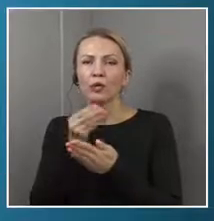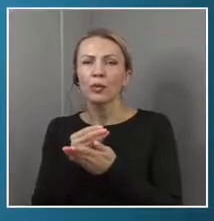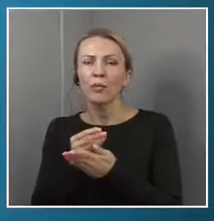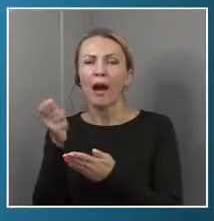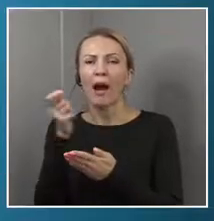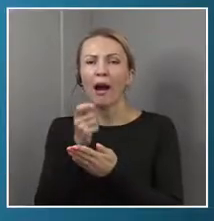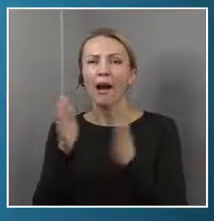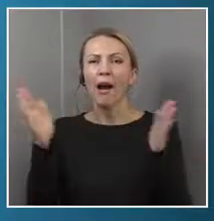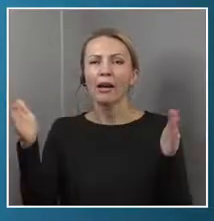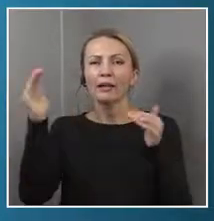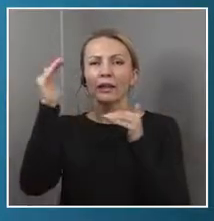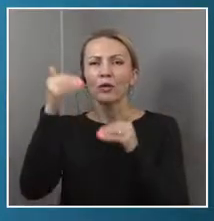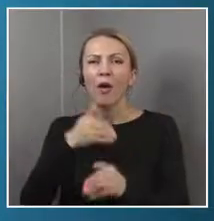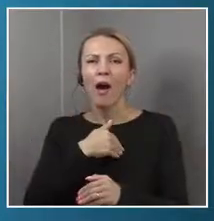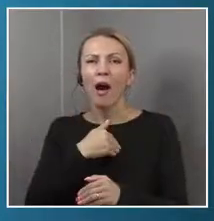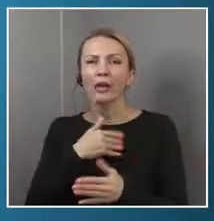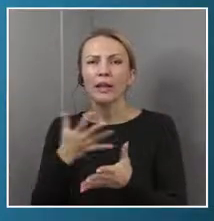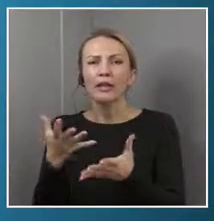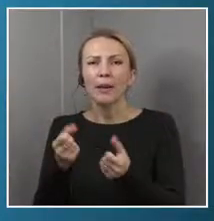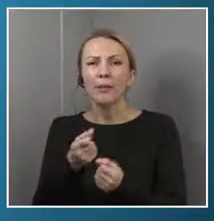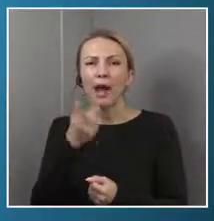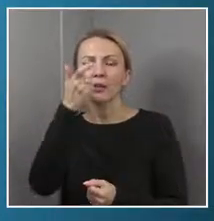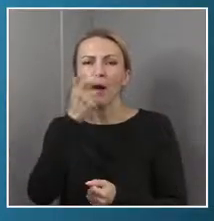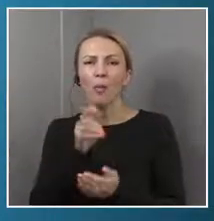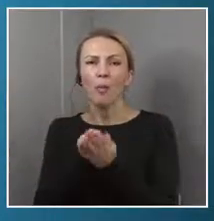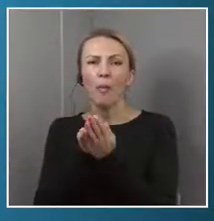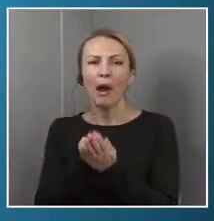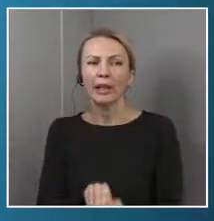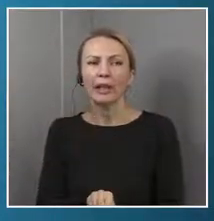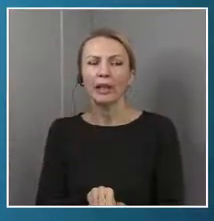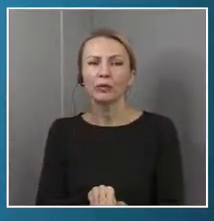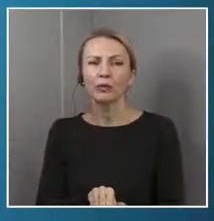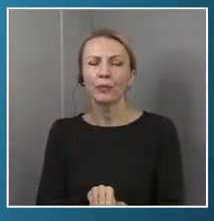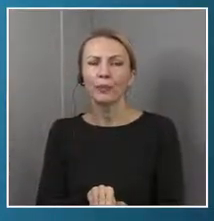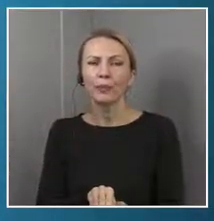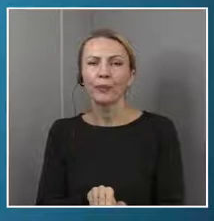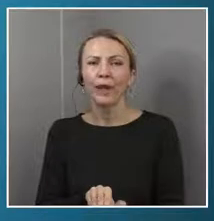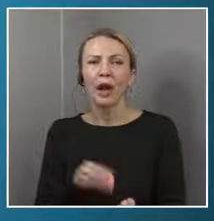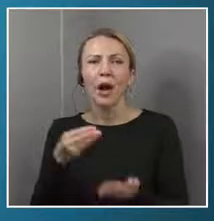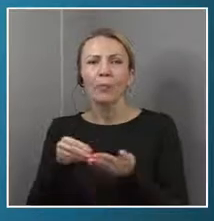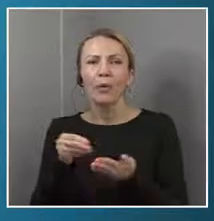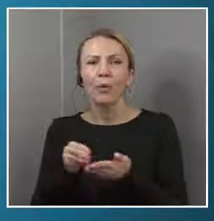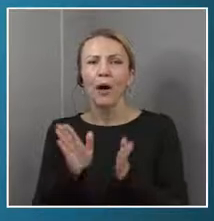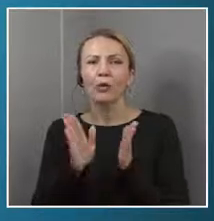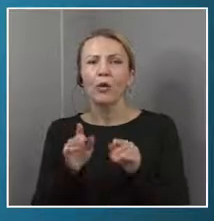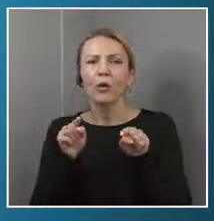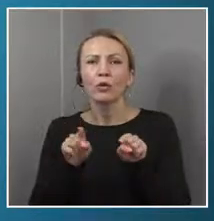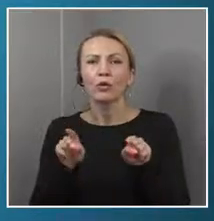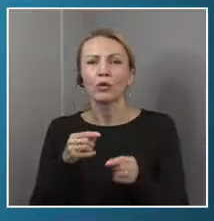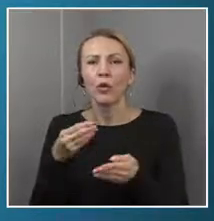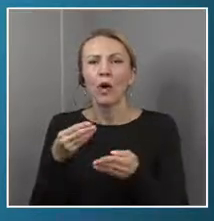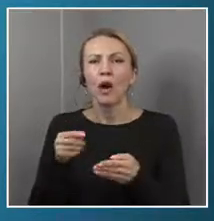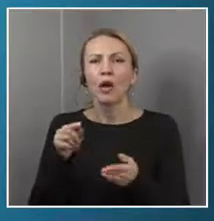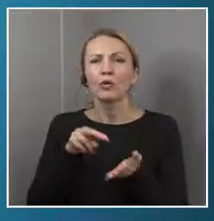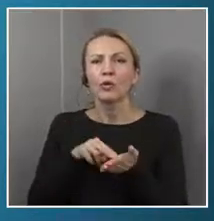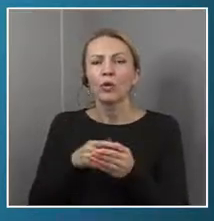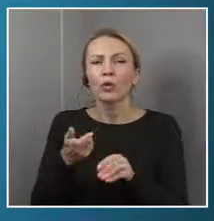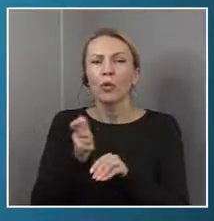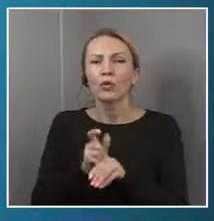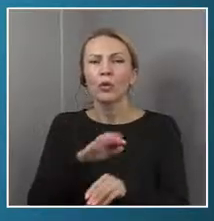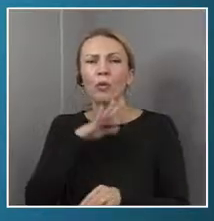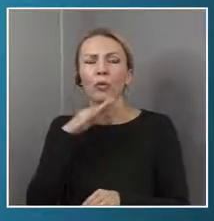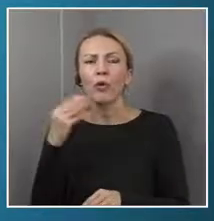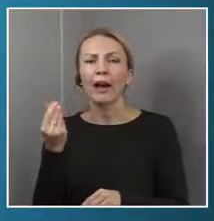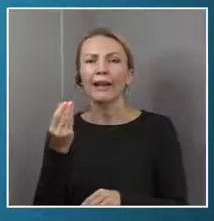were unheard of. People only buy what is the most expensive, having no faith in anything else. Some buy merely